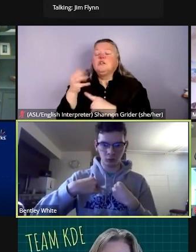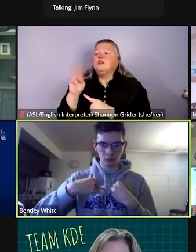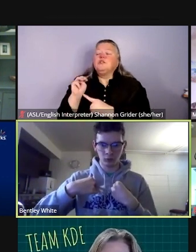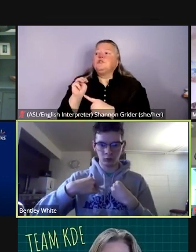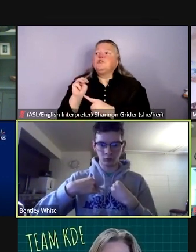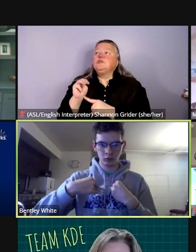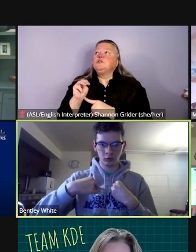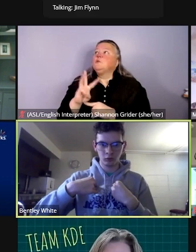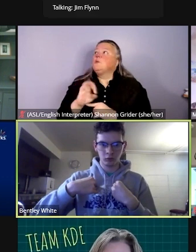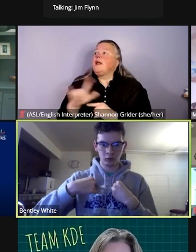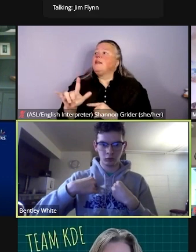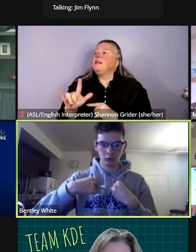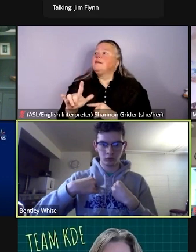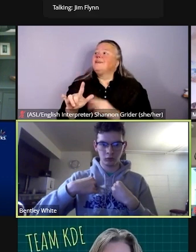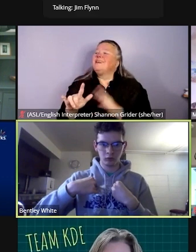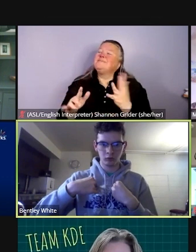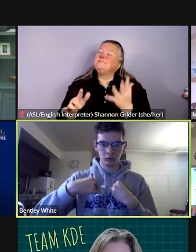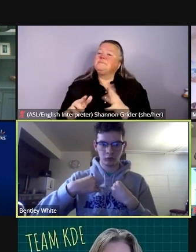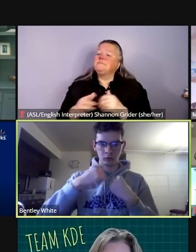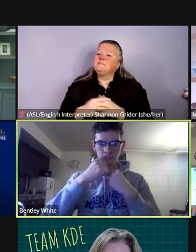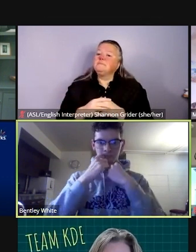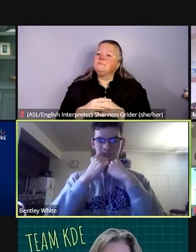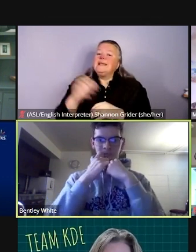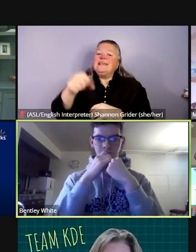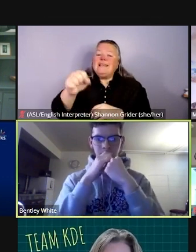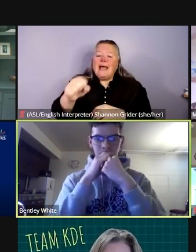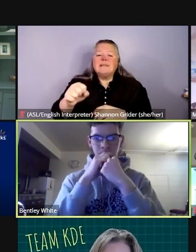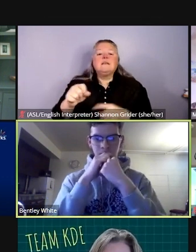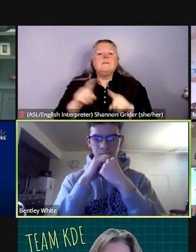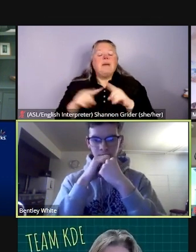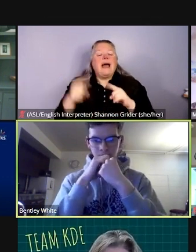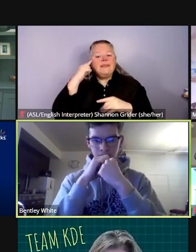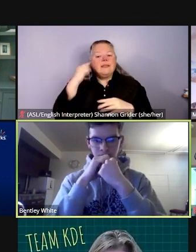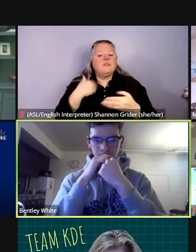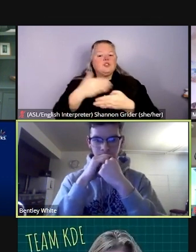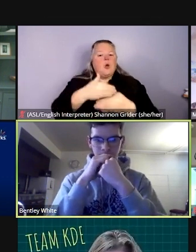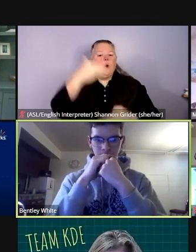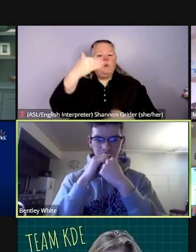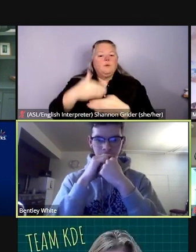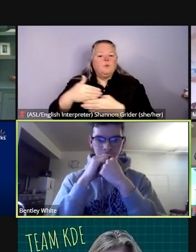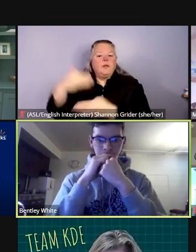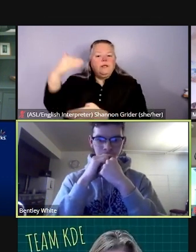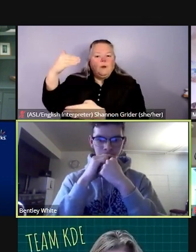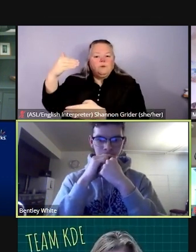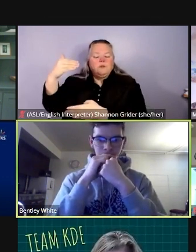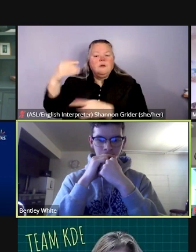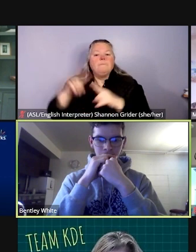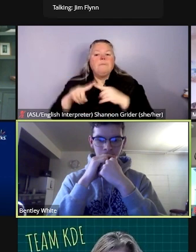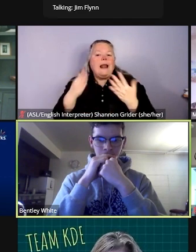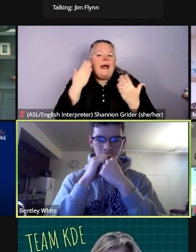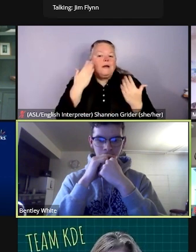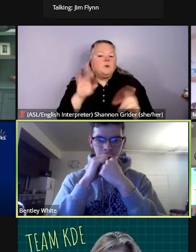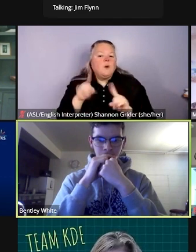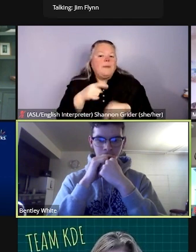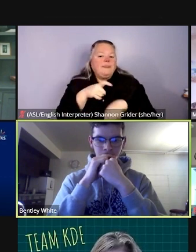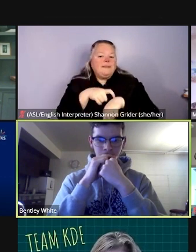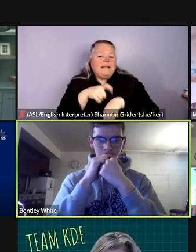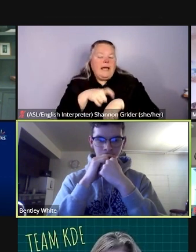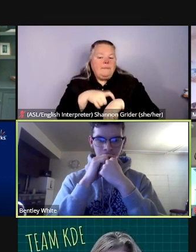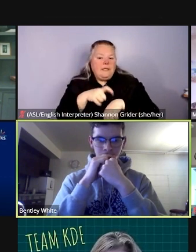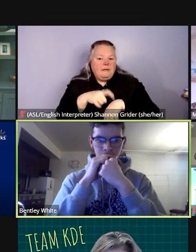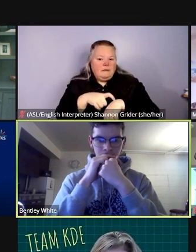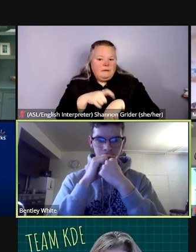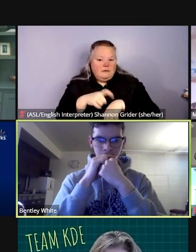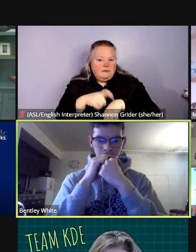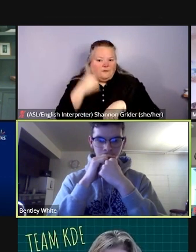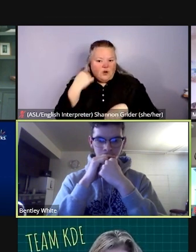wanting to do. Yeah, and there's some open windows, but I just don't know how the timing's going to go for us. And so